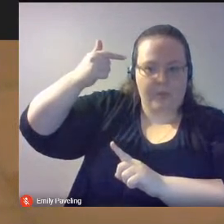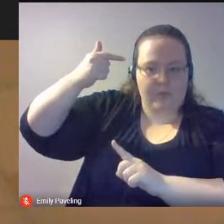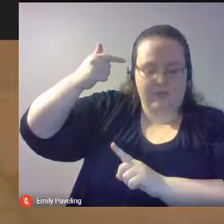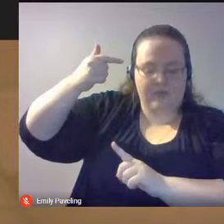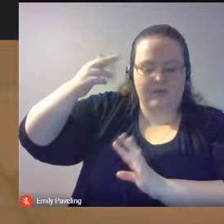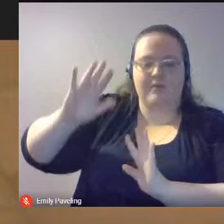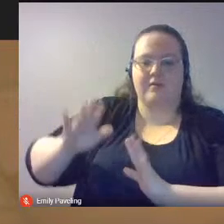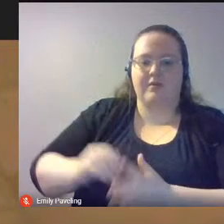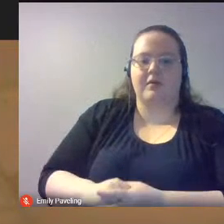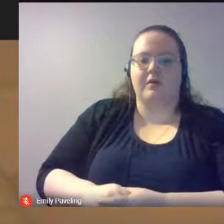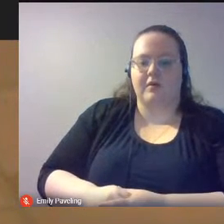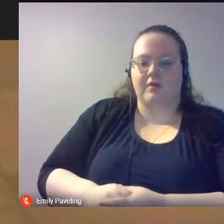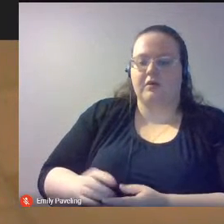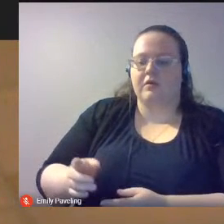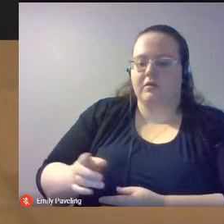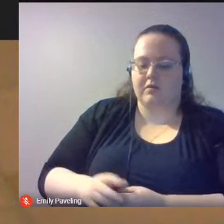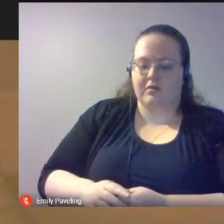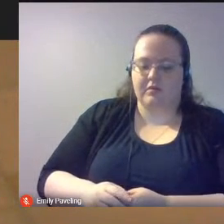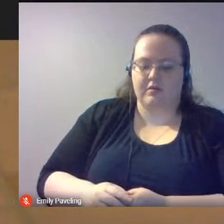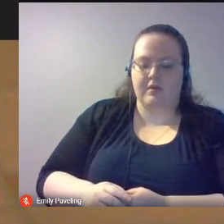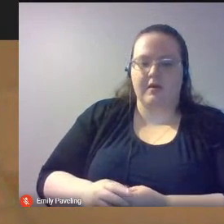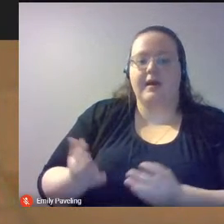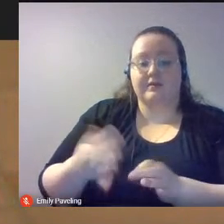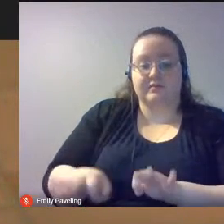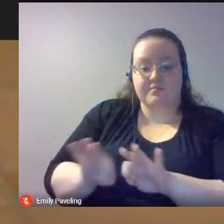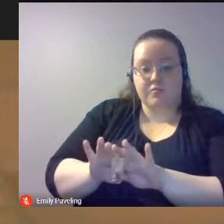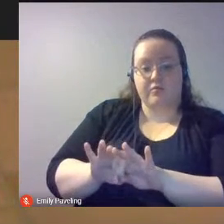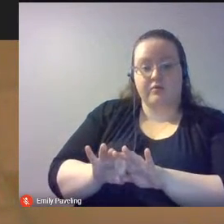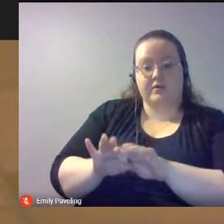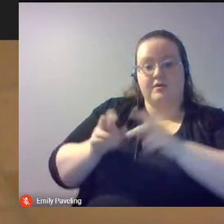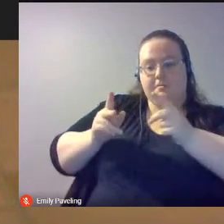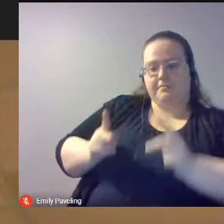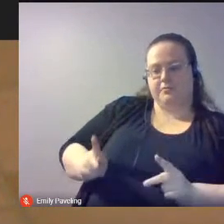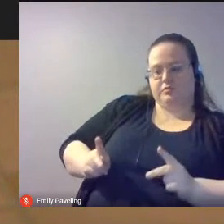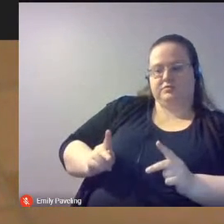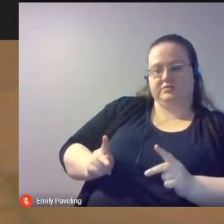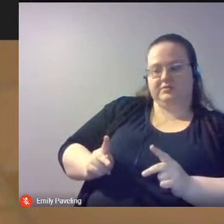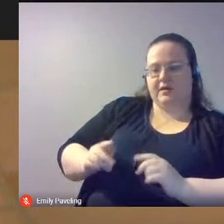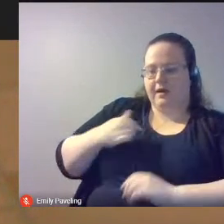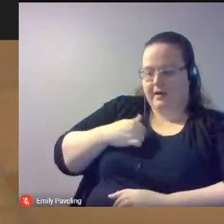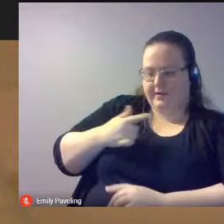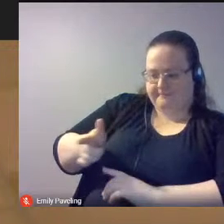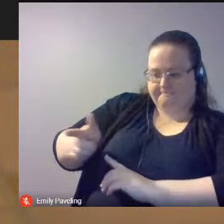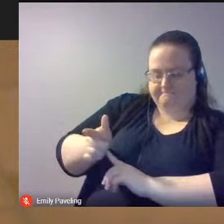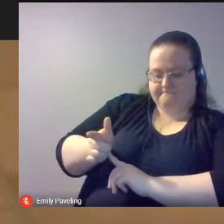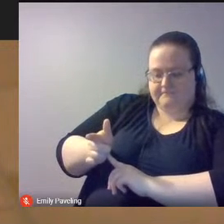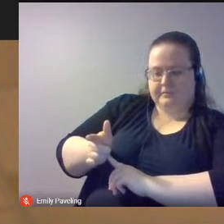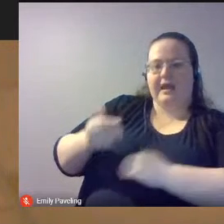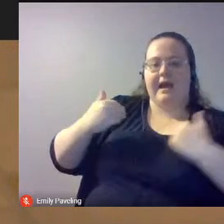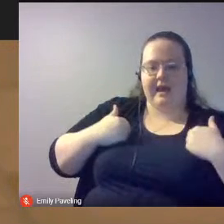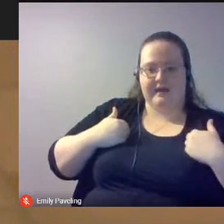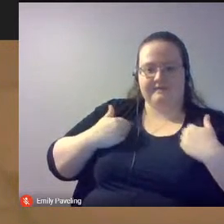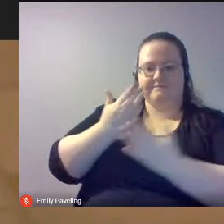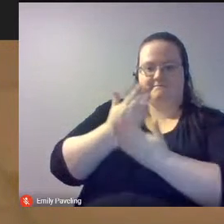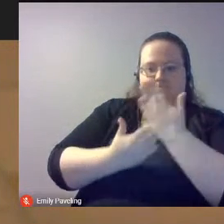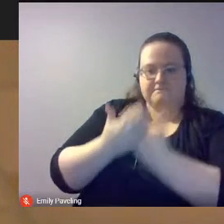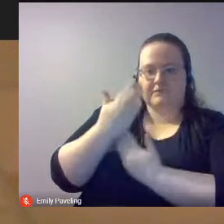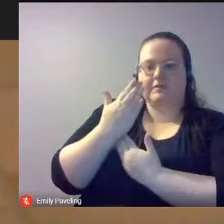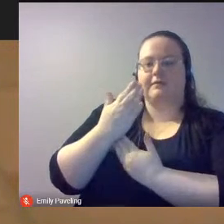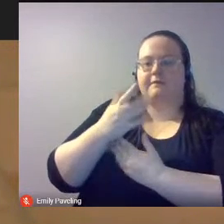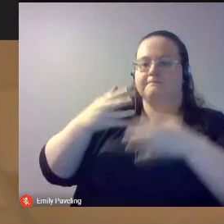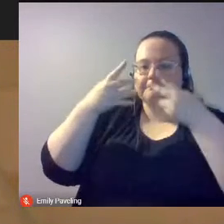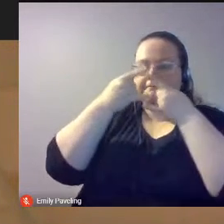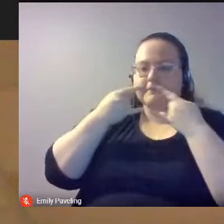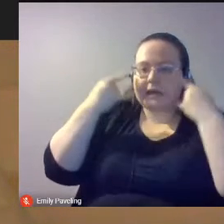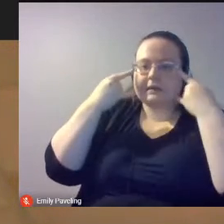that the person using the thermometer is wearing a medical mask and eye protection when they are taking that temperature.